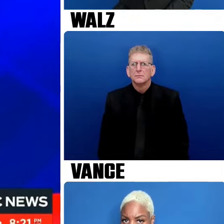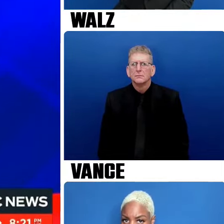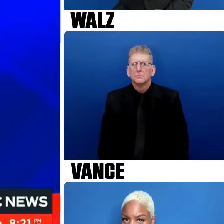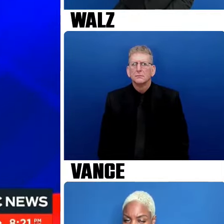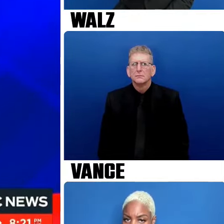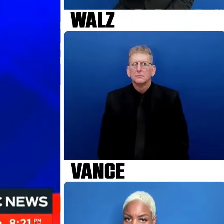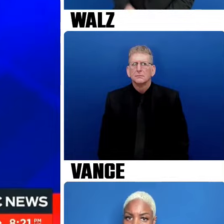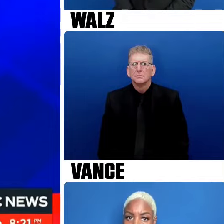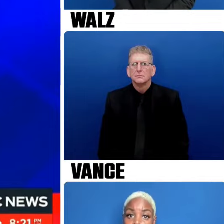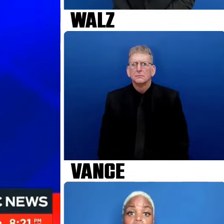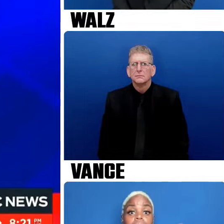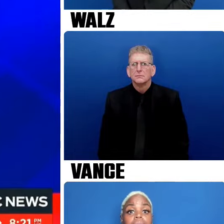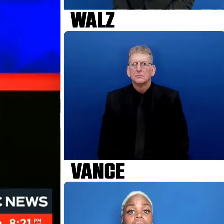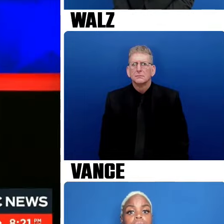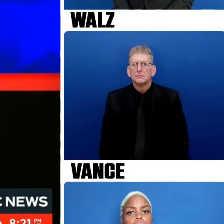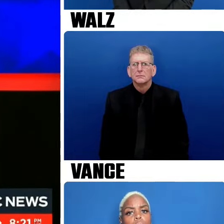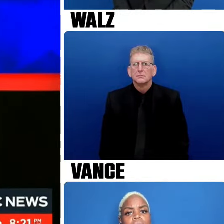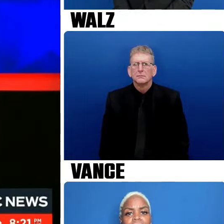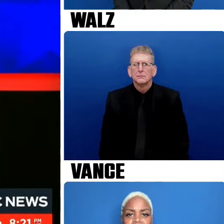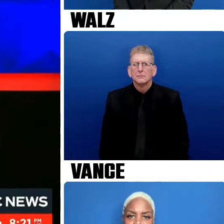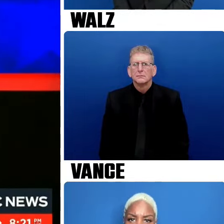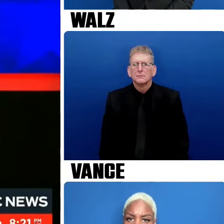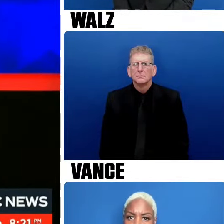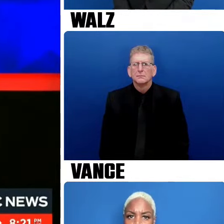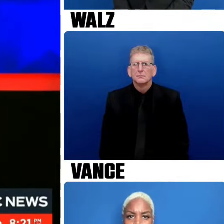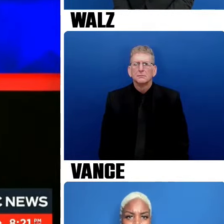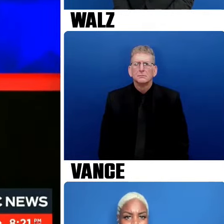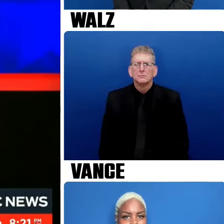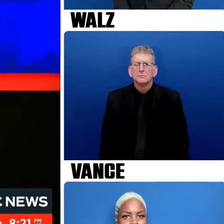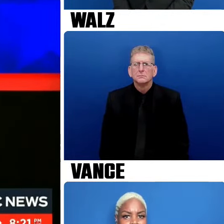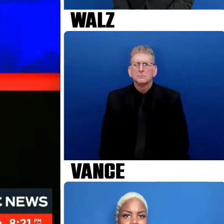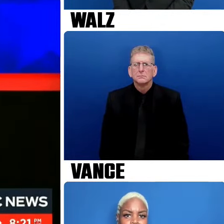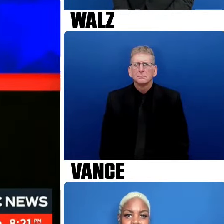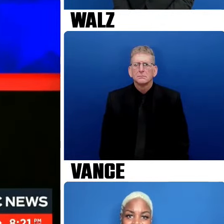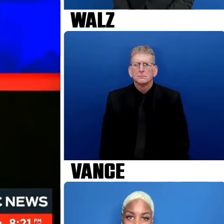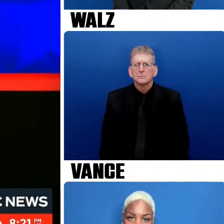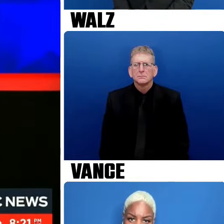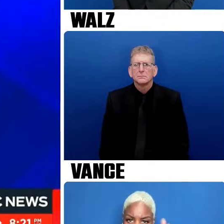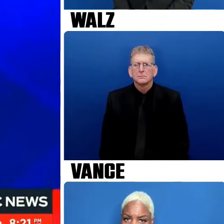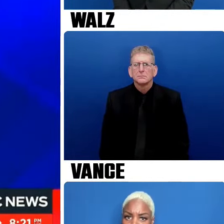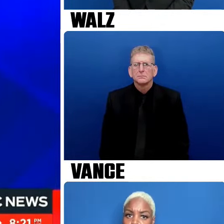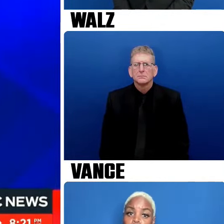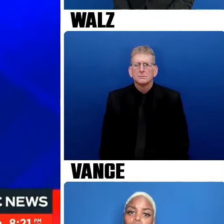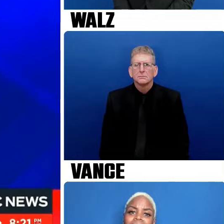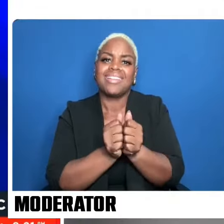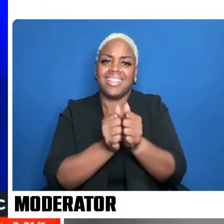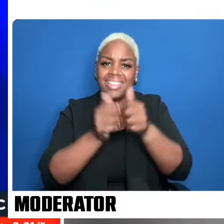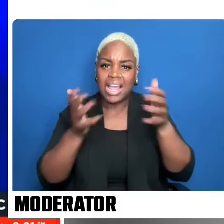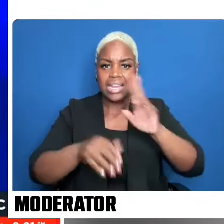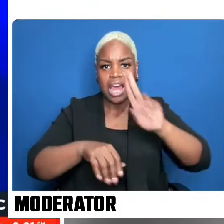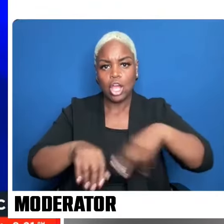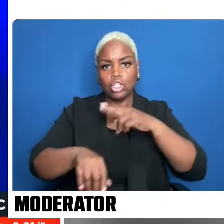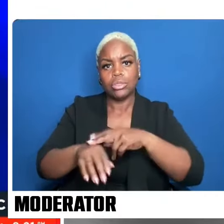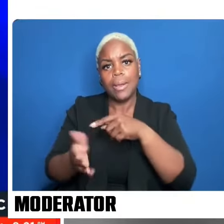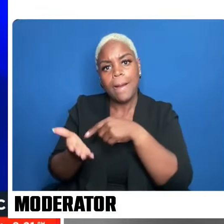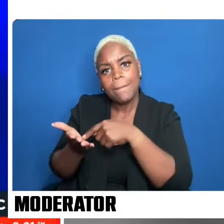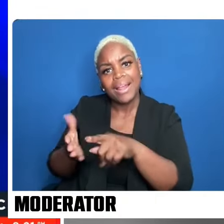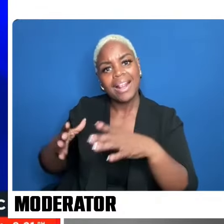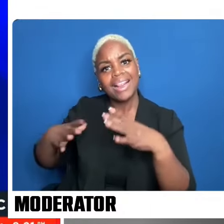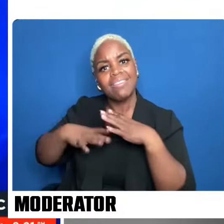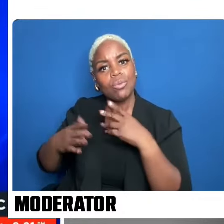developed countries in the world without a national paid leave program for new parents. Governor Walz, you've said that